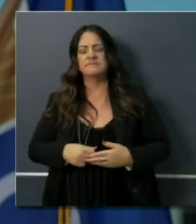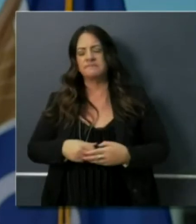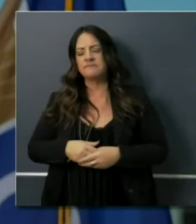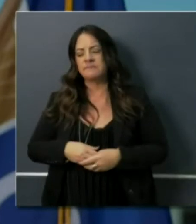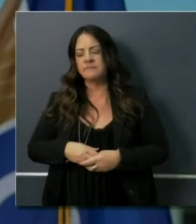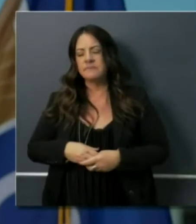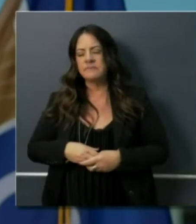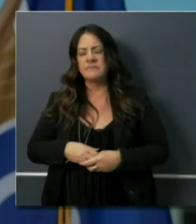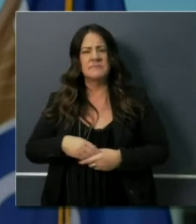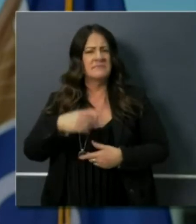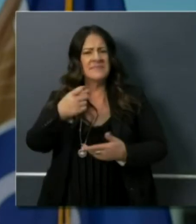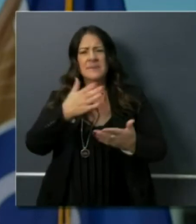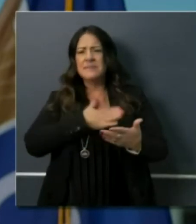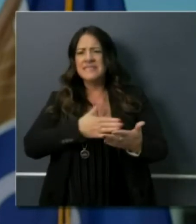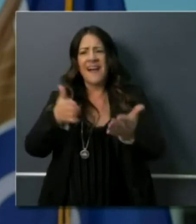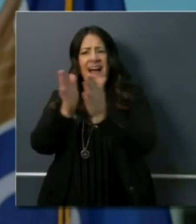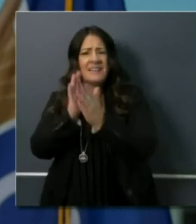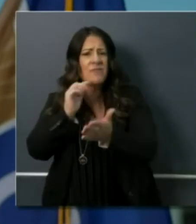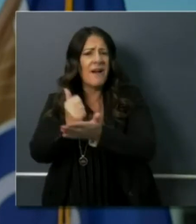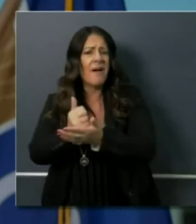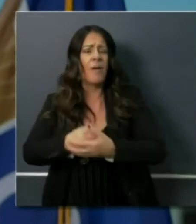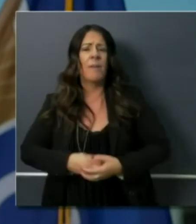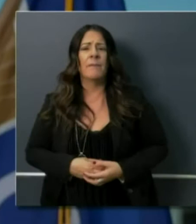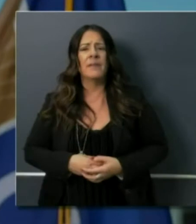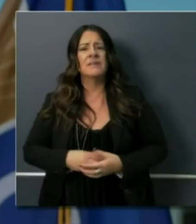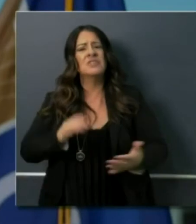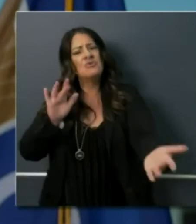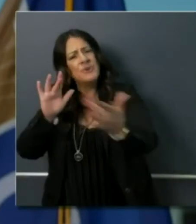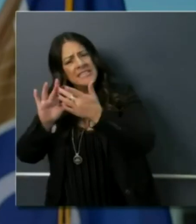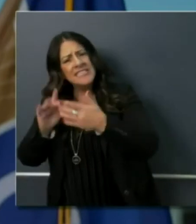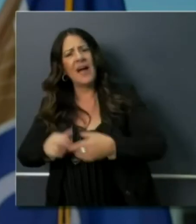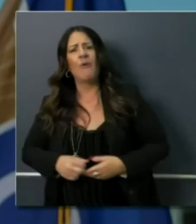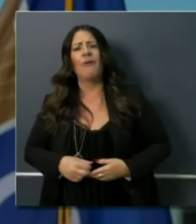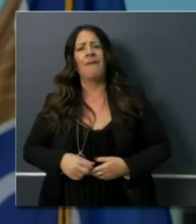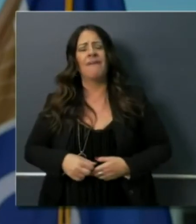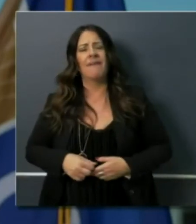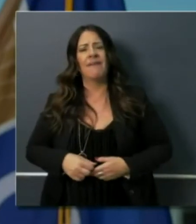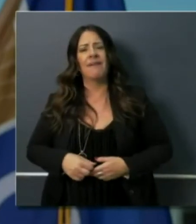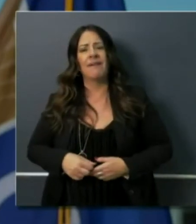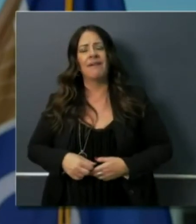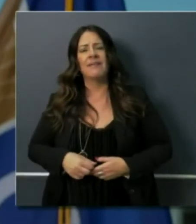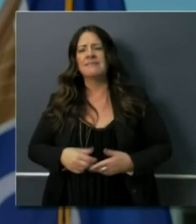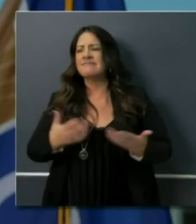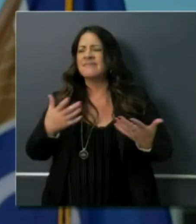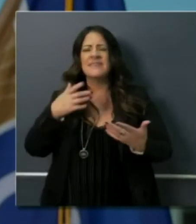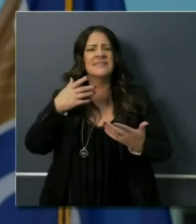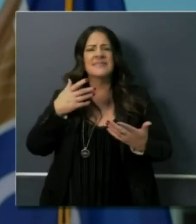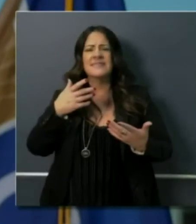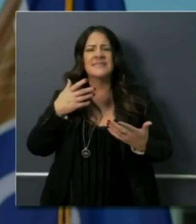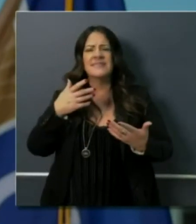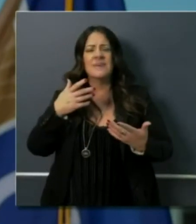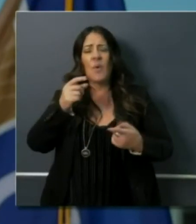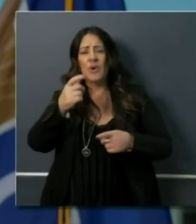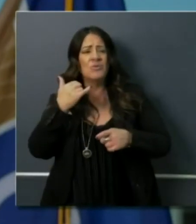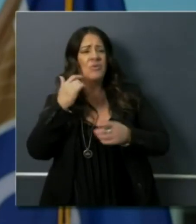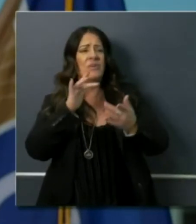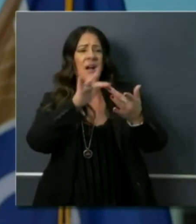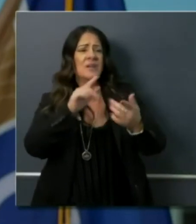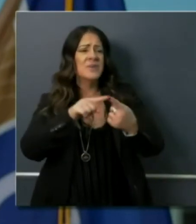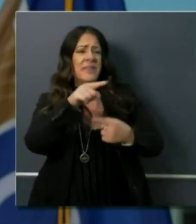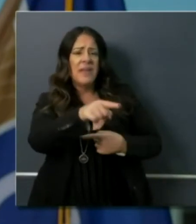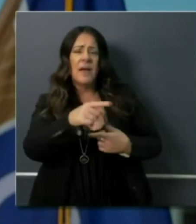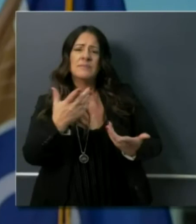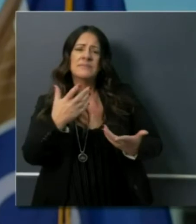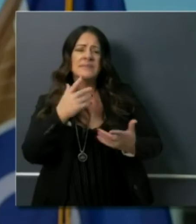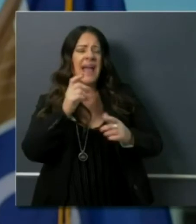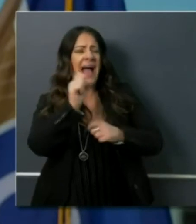asking for help, reaching out and saying, you know what, can I just spend a little bit of time talking to you? How are you feeling? Listen to me a little